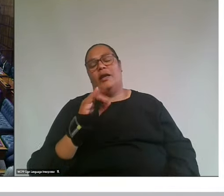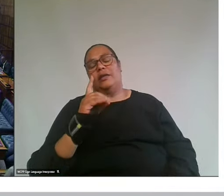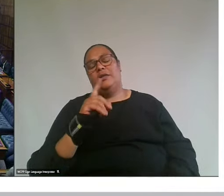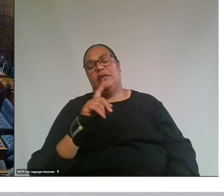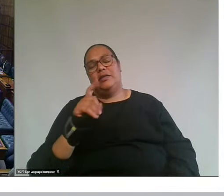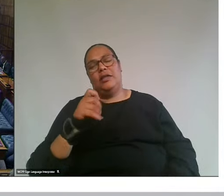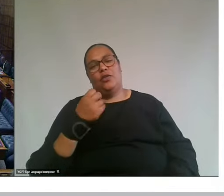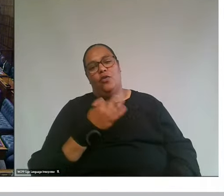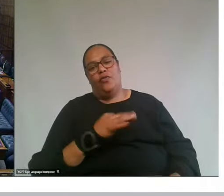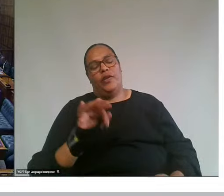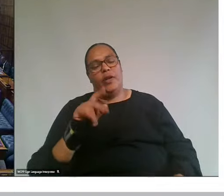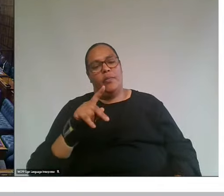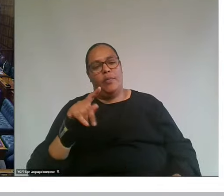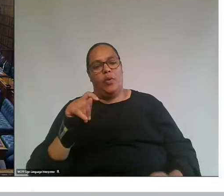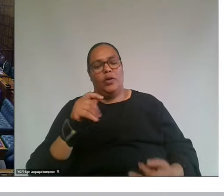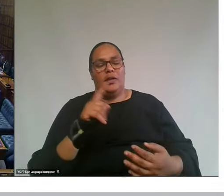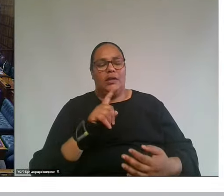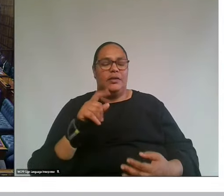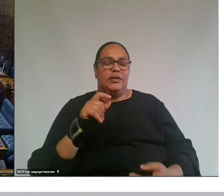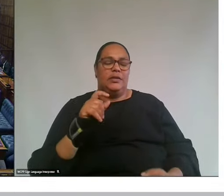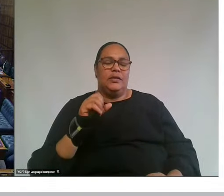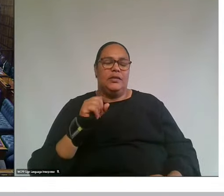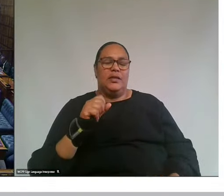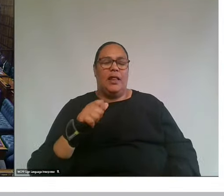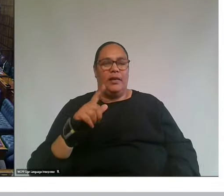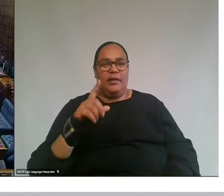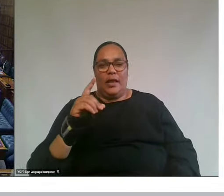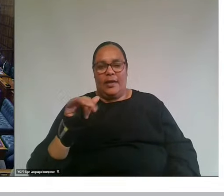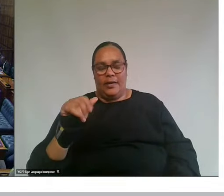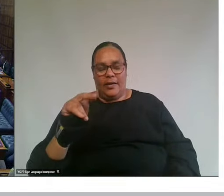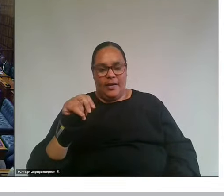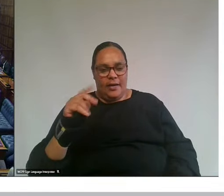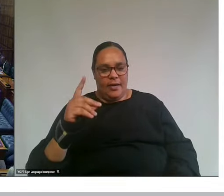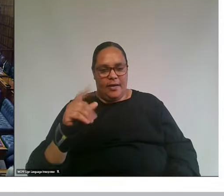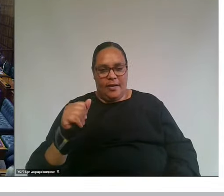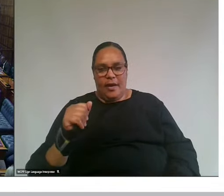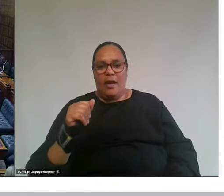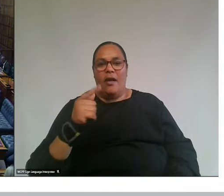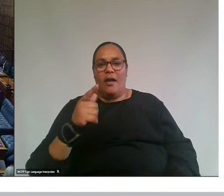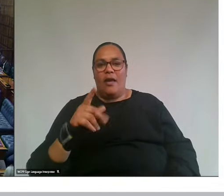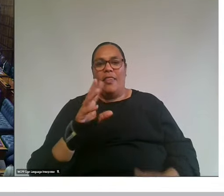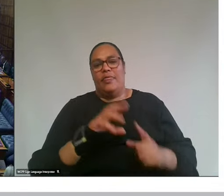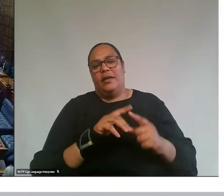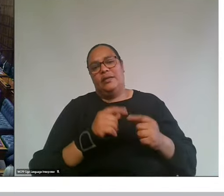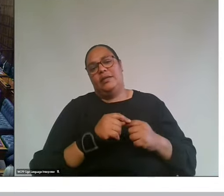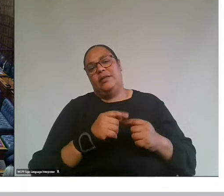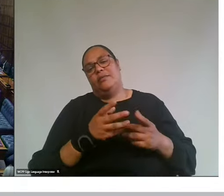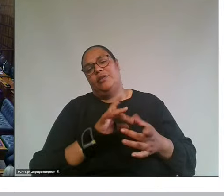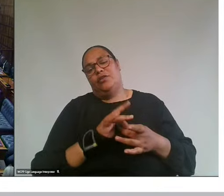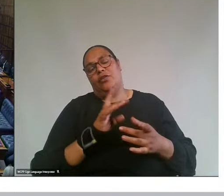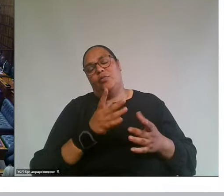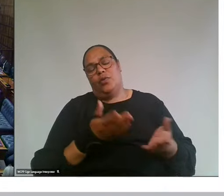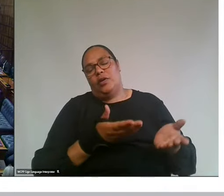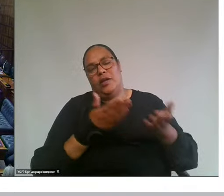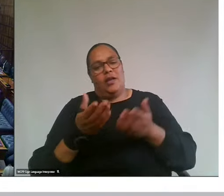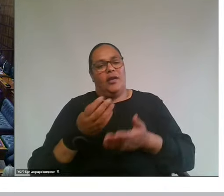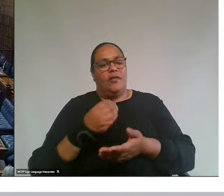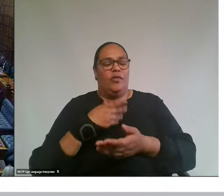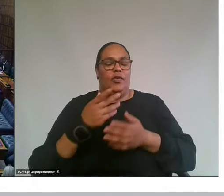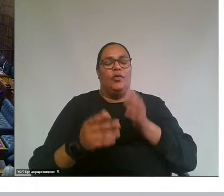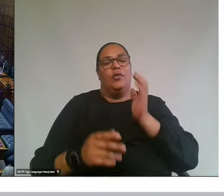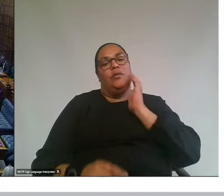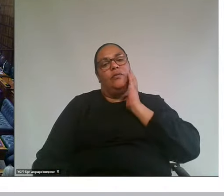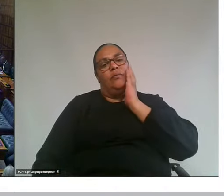Port Sal um and the relationship with the tnpa can I have that over to to